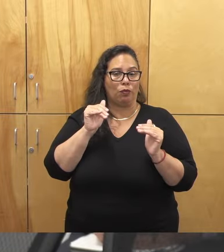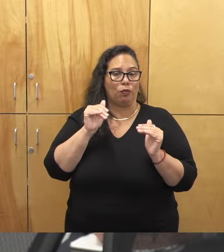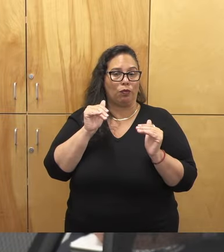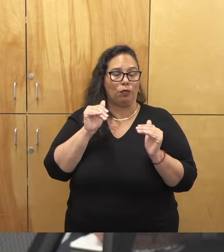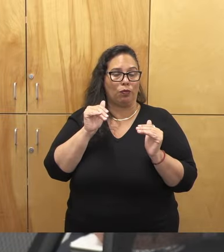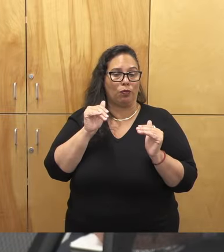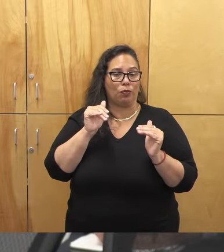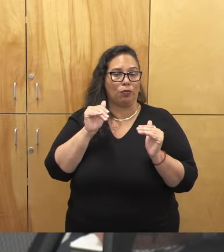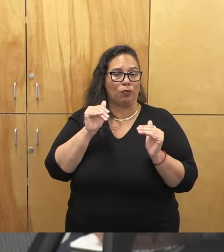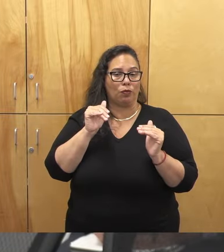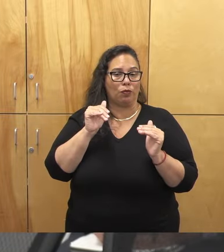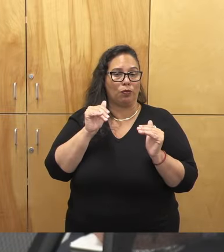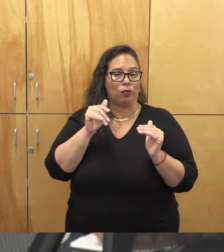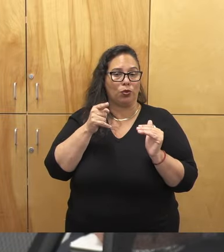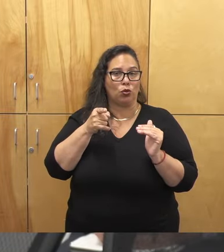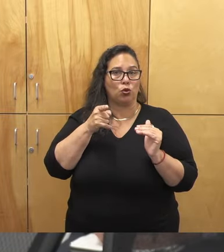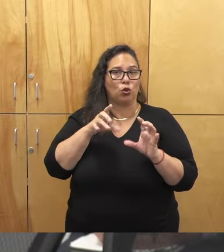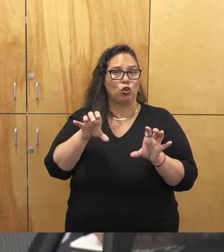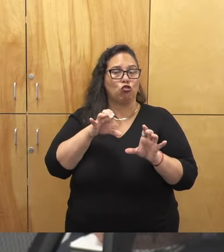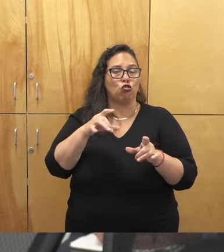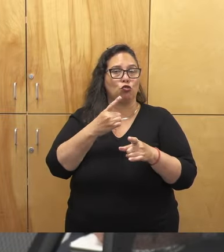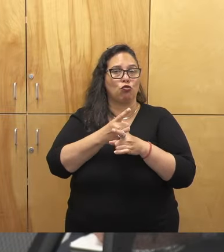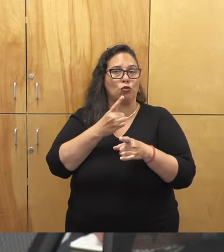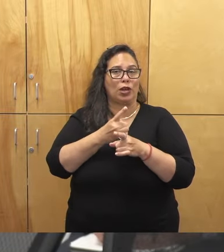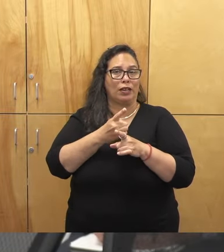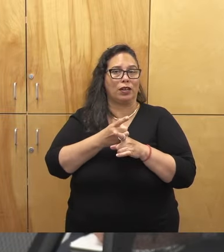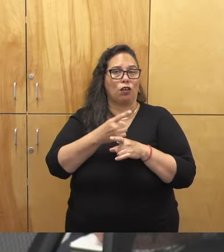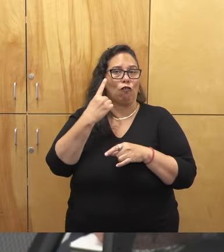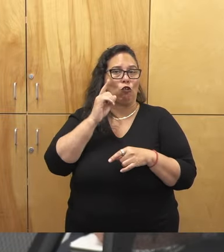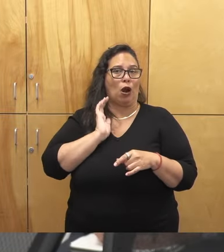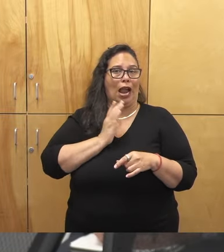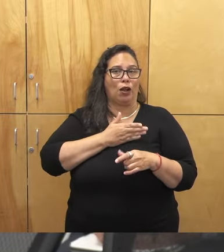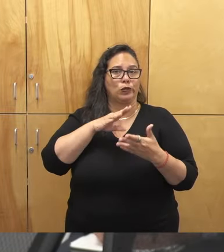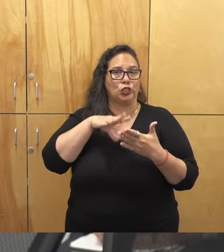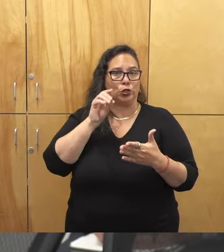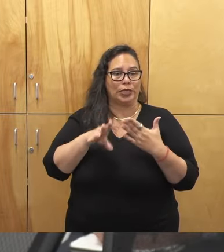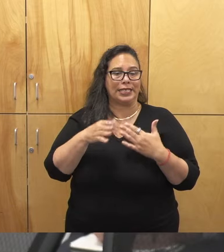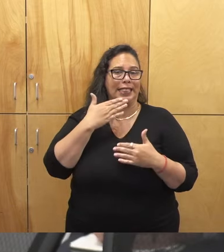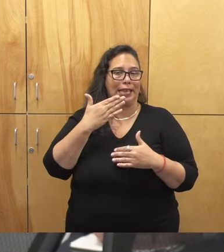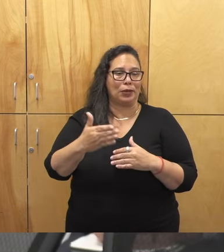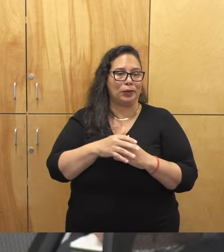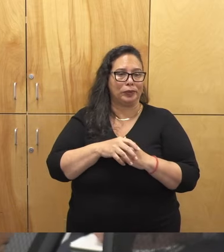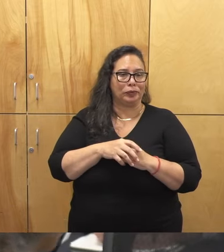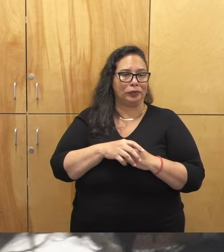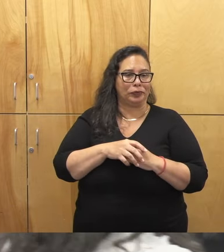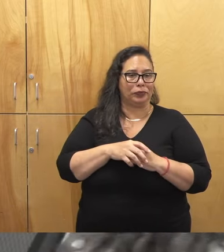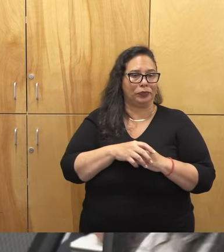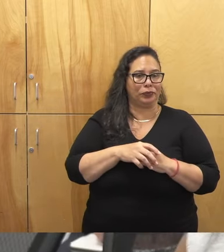you do right for us, our students. Thank you.